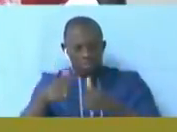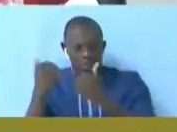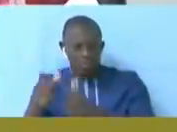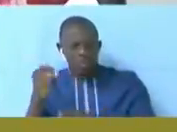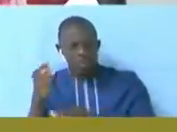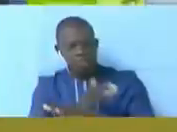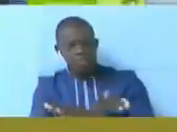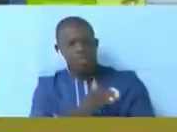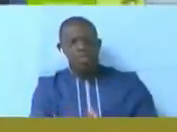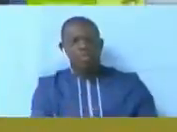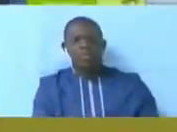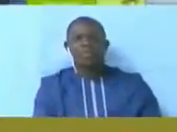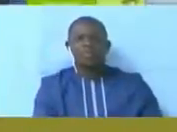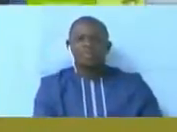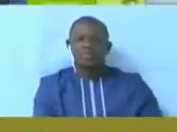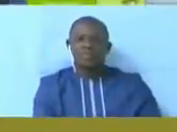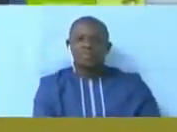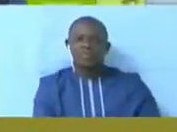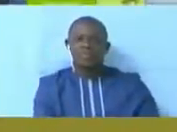It's okay.